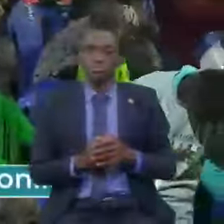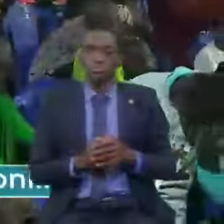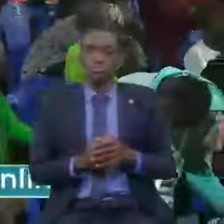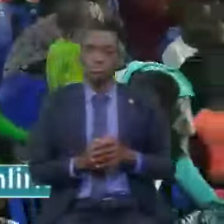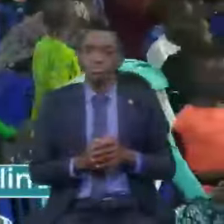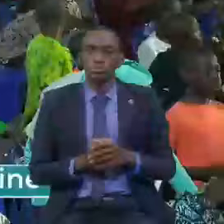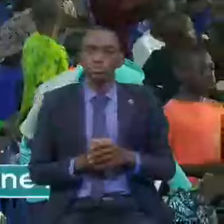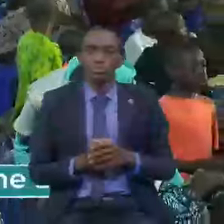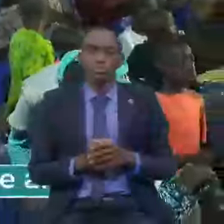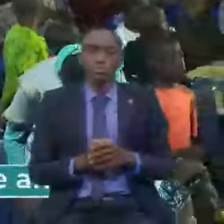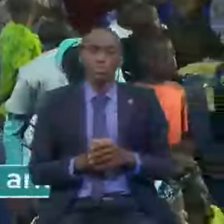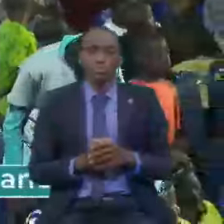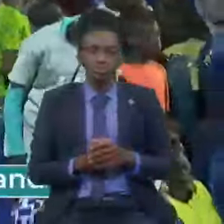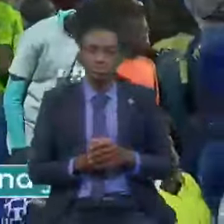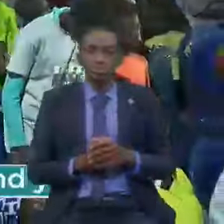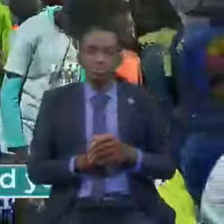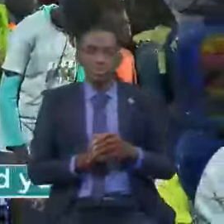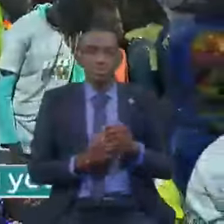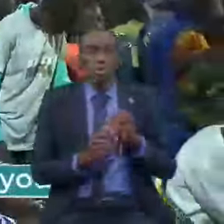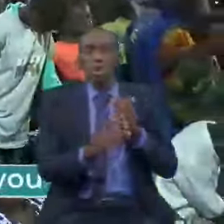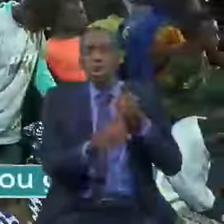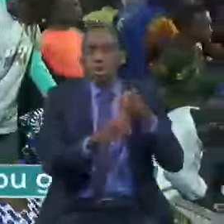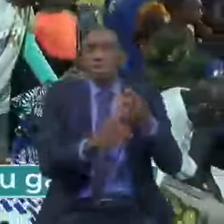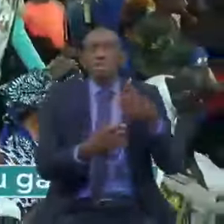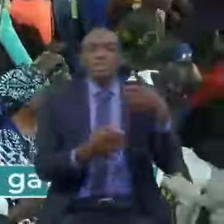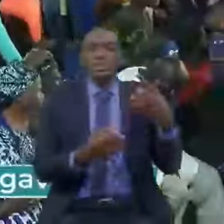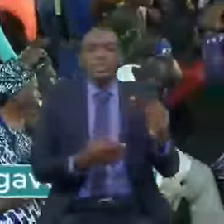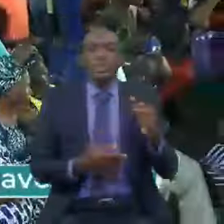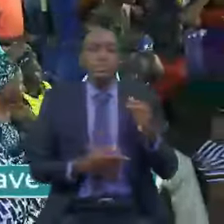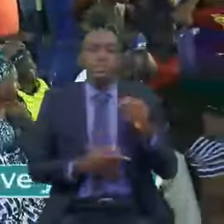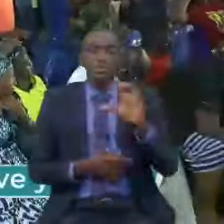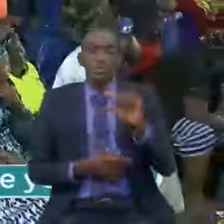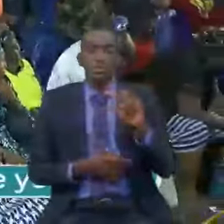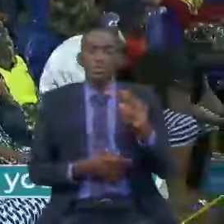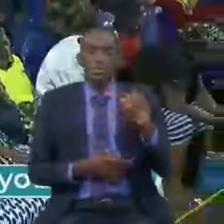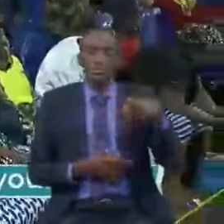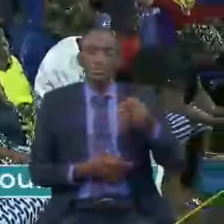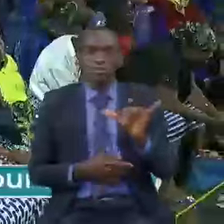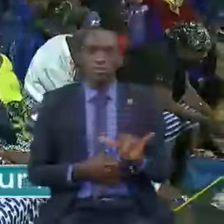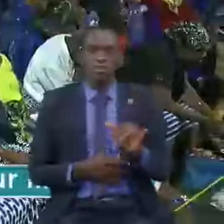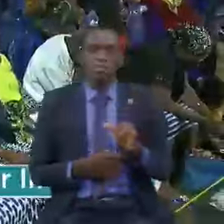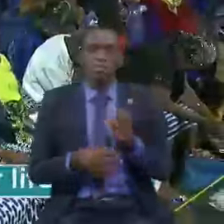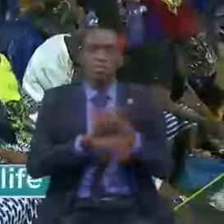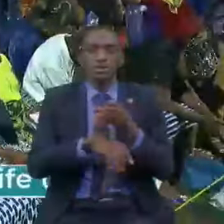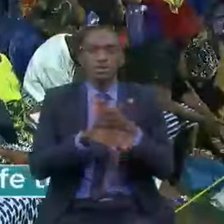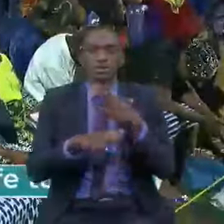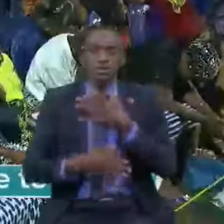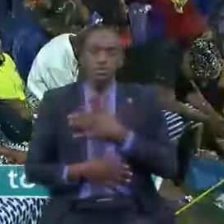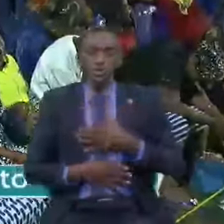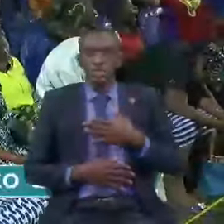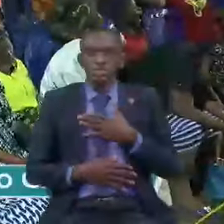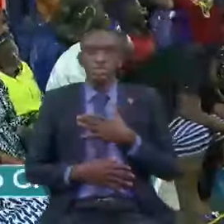Towards the canopy. Counselors, please get to them. Scatter yourself. Do not allow